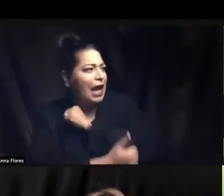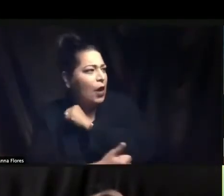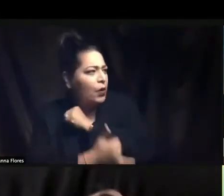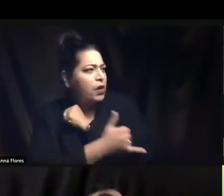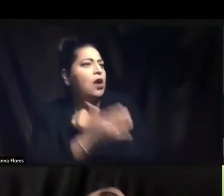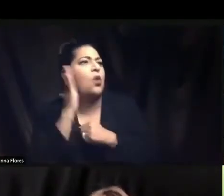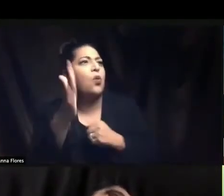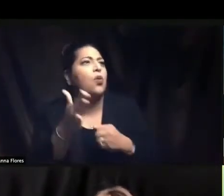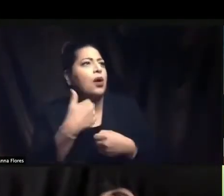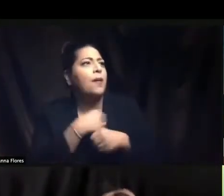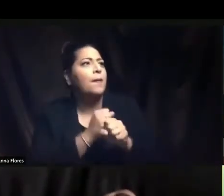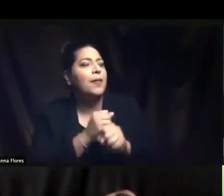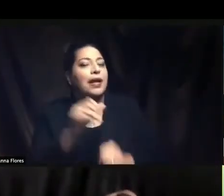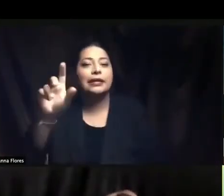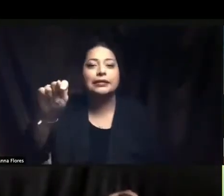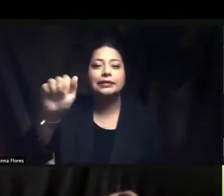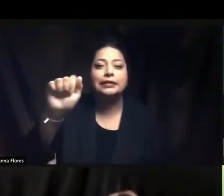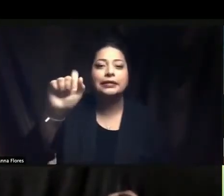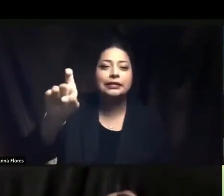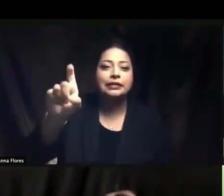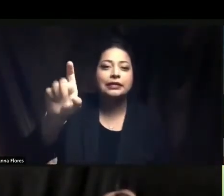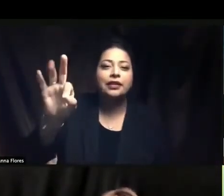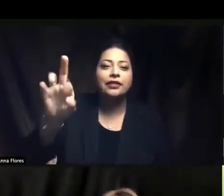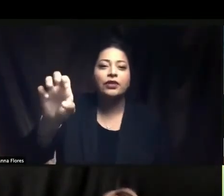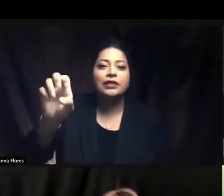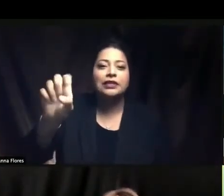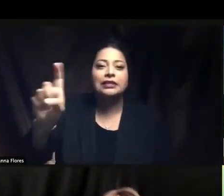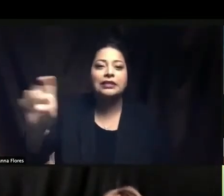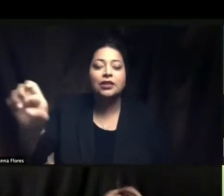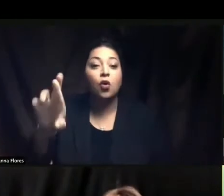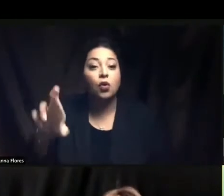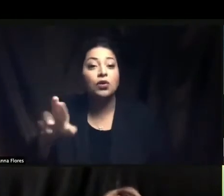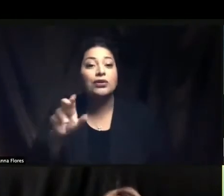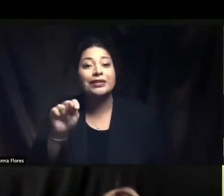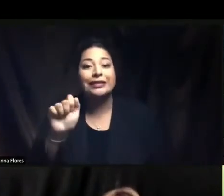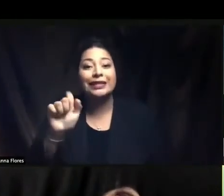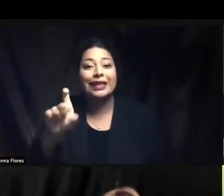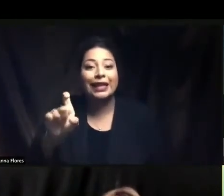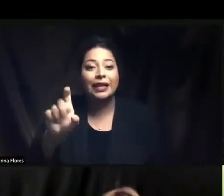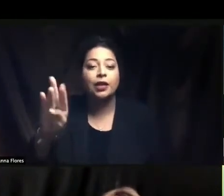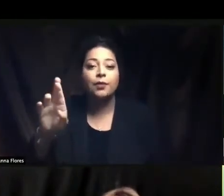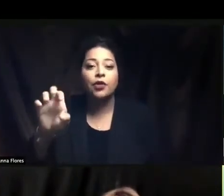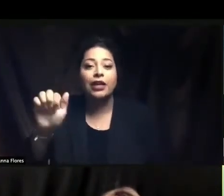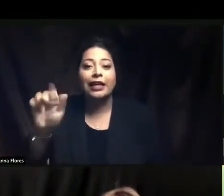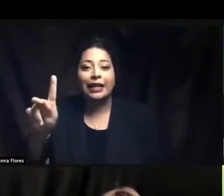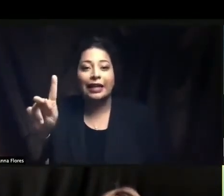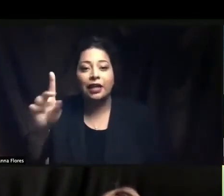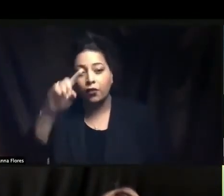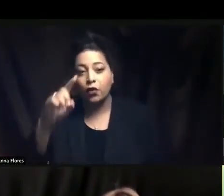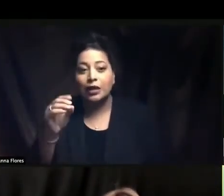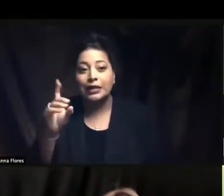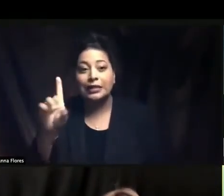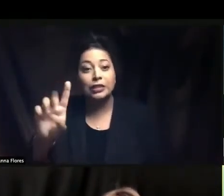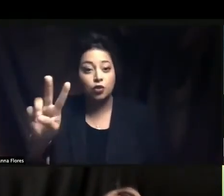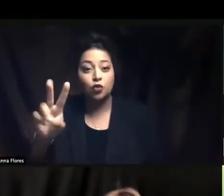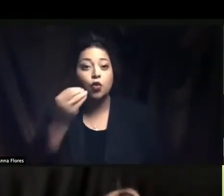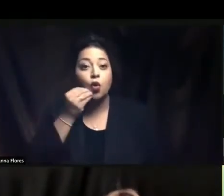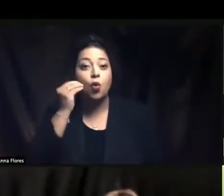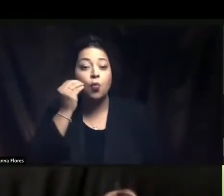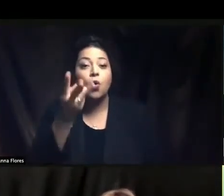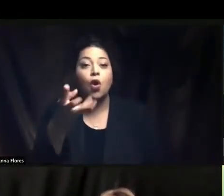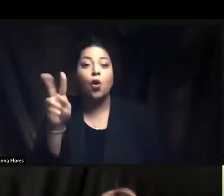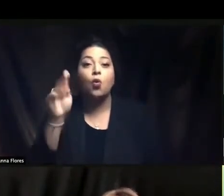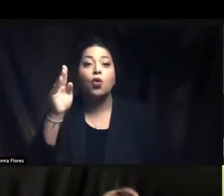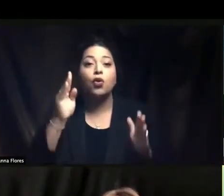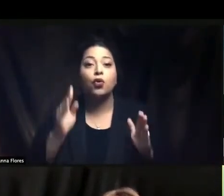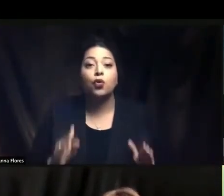to create a tax freeze or various tax breaks for residents of D2 that are homeowners. I believe creating a